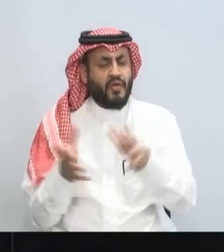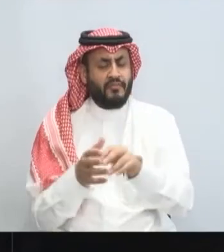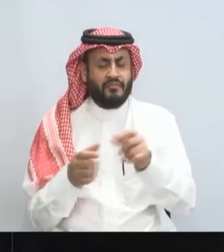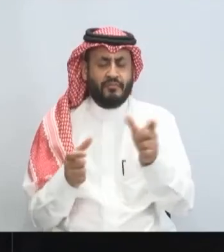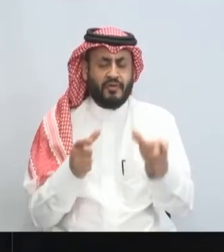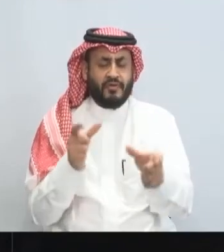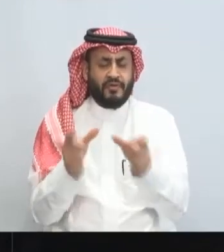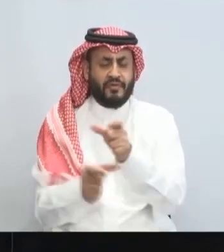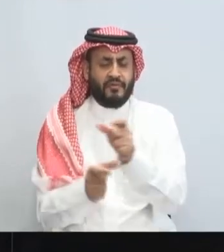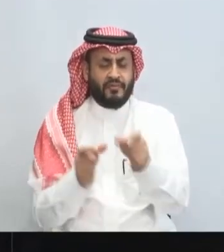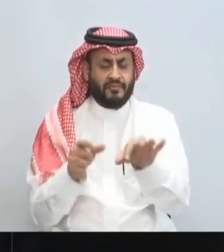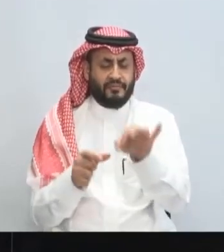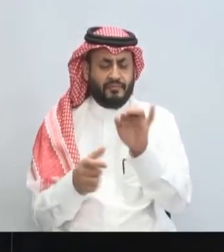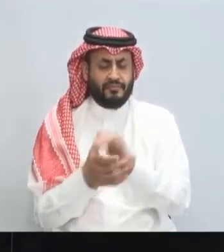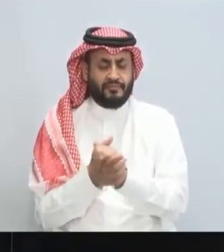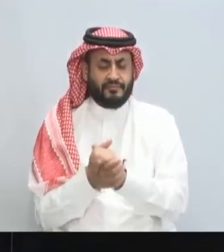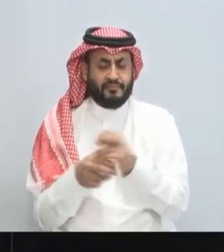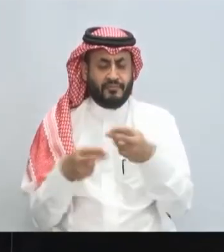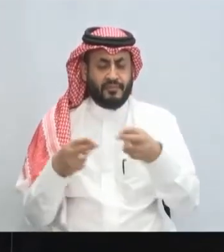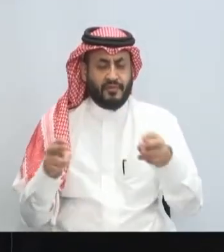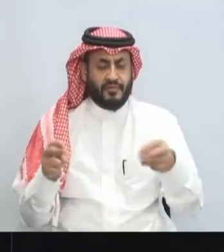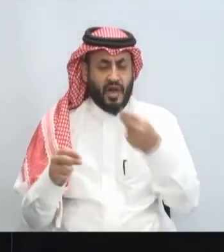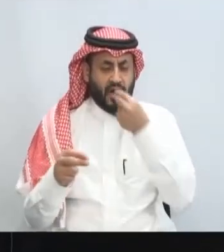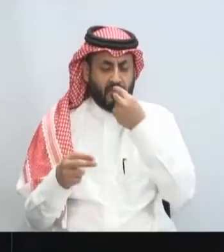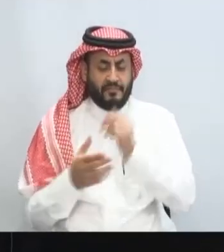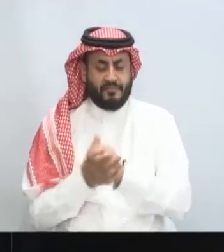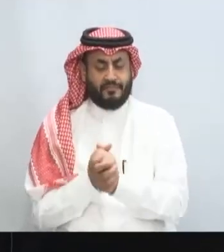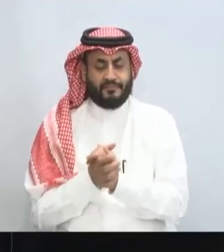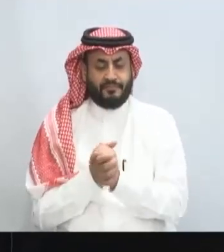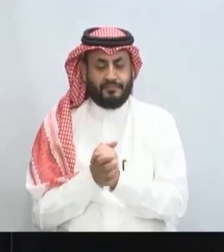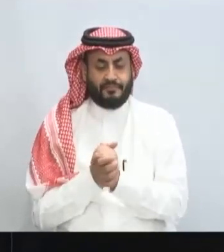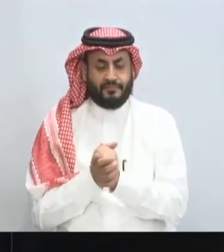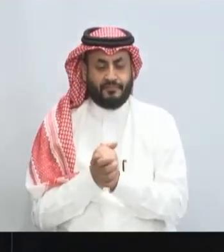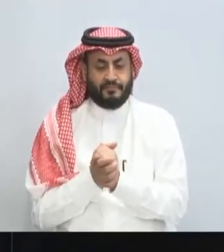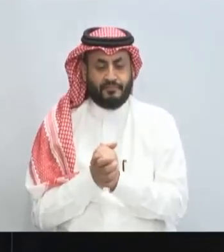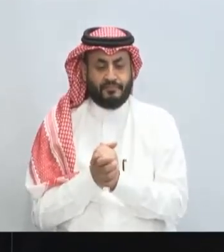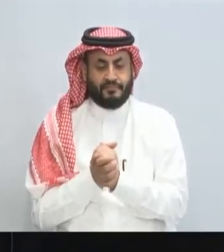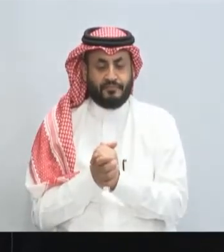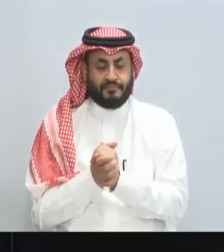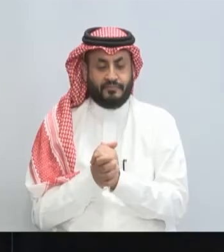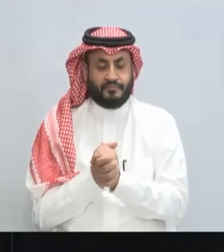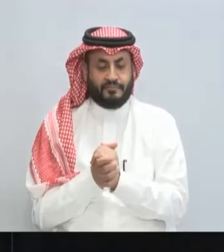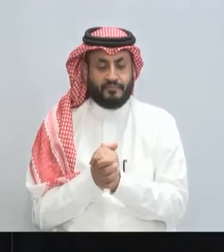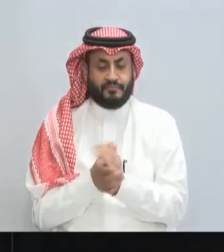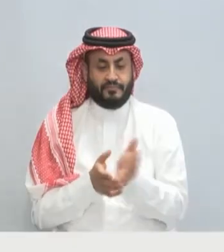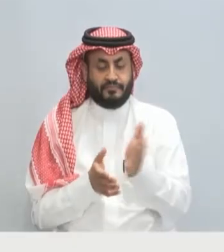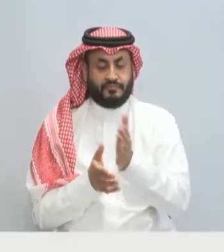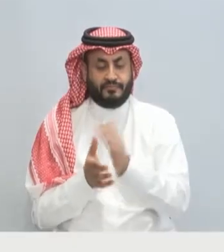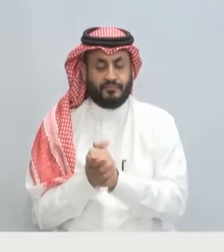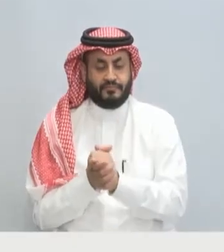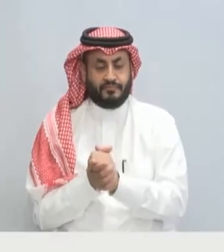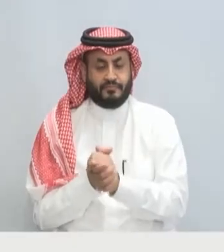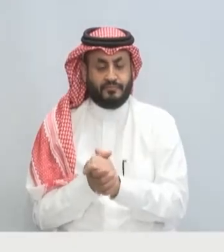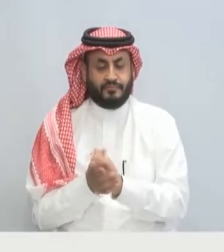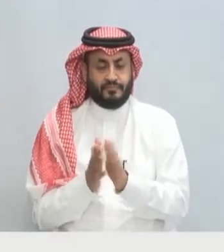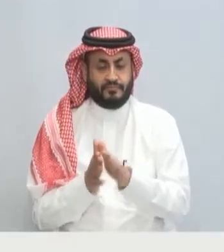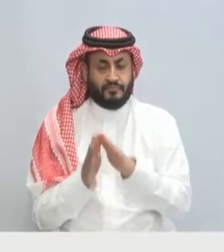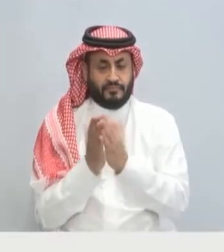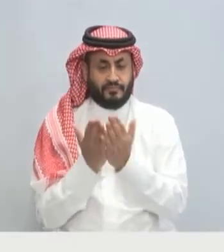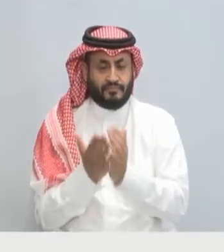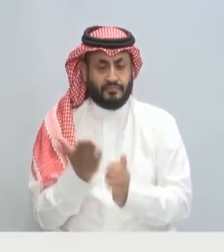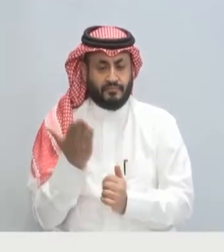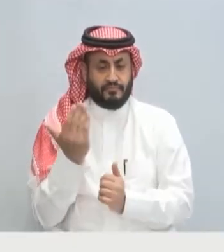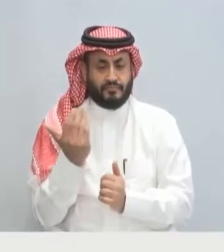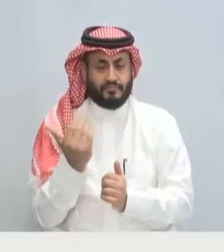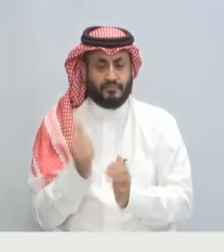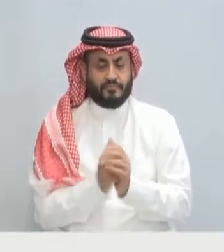them on different types of food. And now, I would like you please to open your